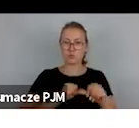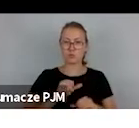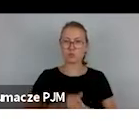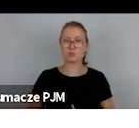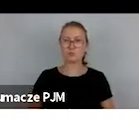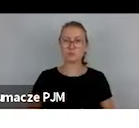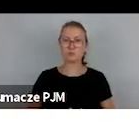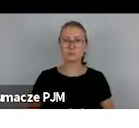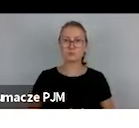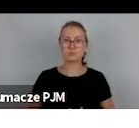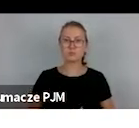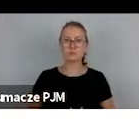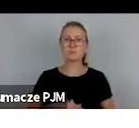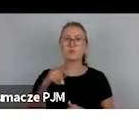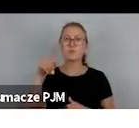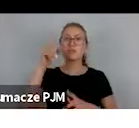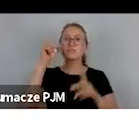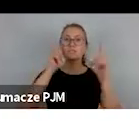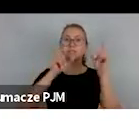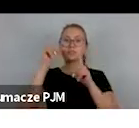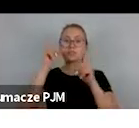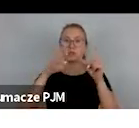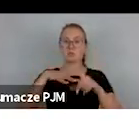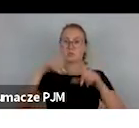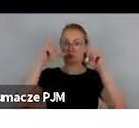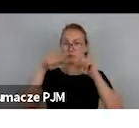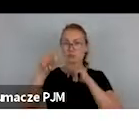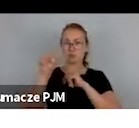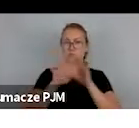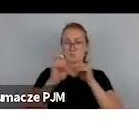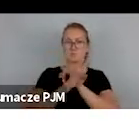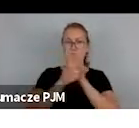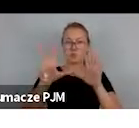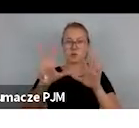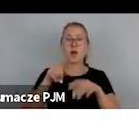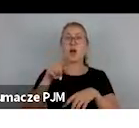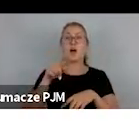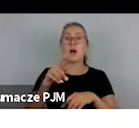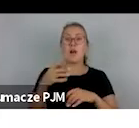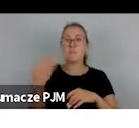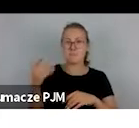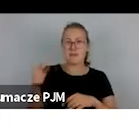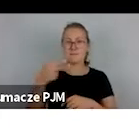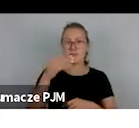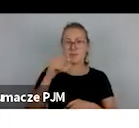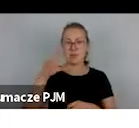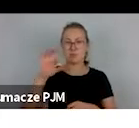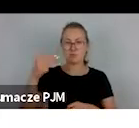and Greenpeace, and an incredible South African activist generally.